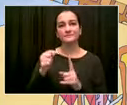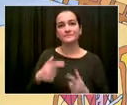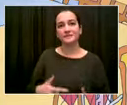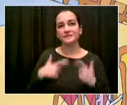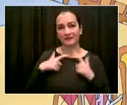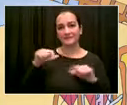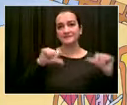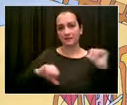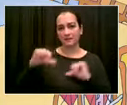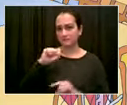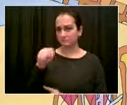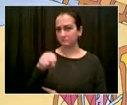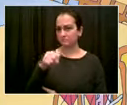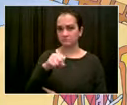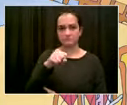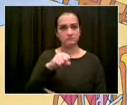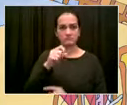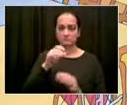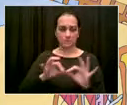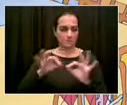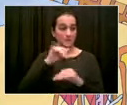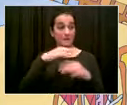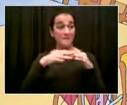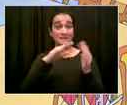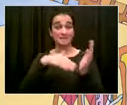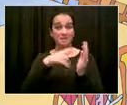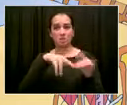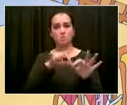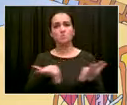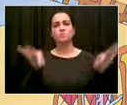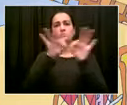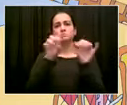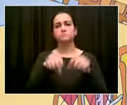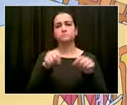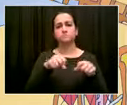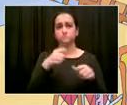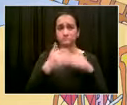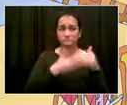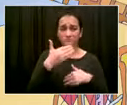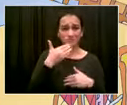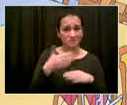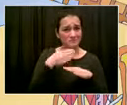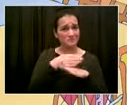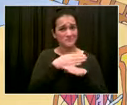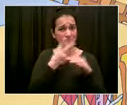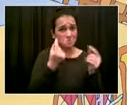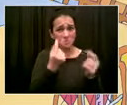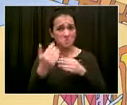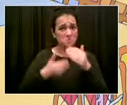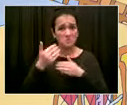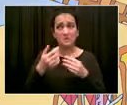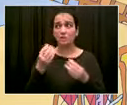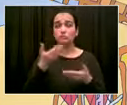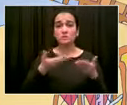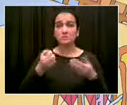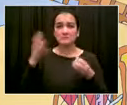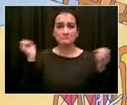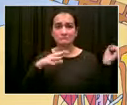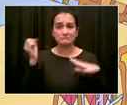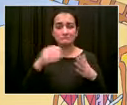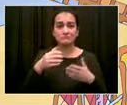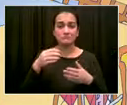are actually making incredible progress. There's a huge amount of resources now coming into New York City to lead us to the